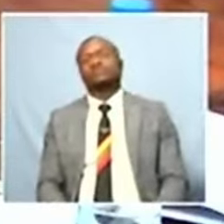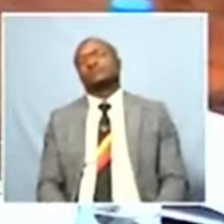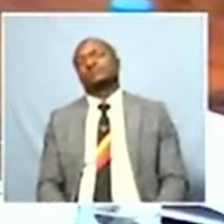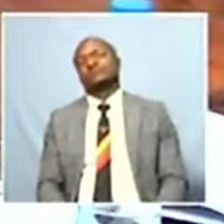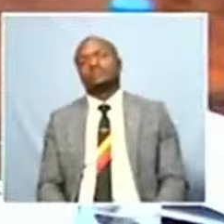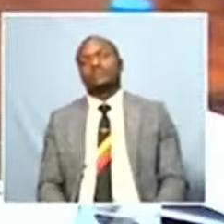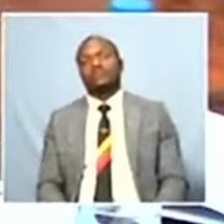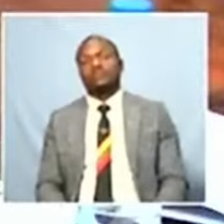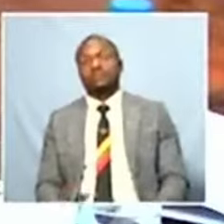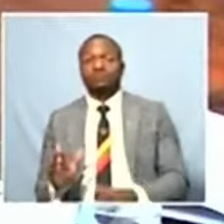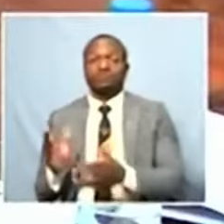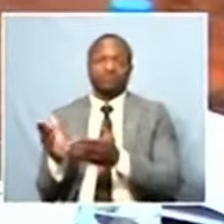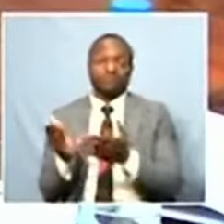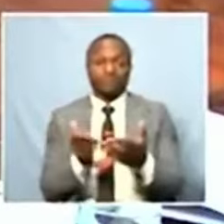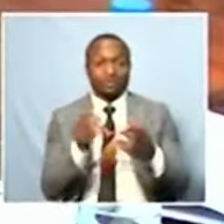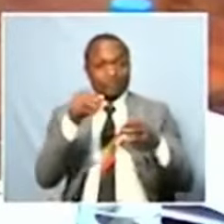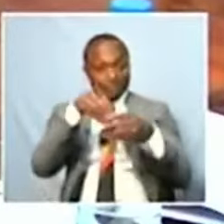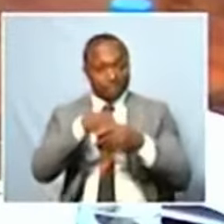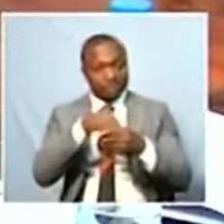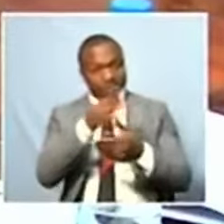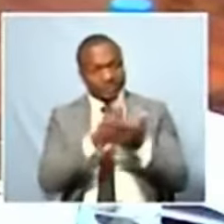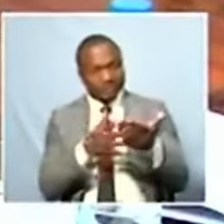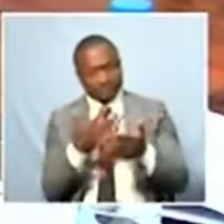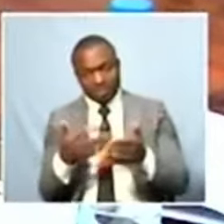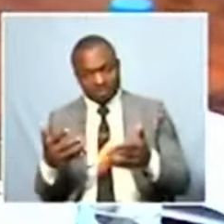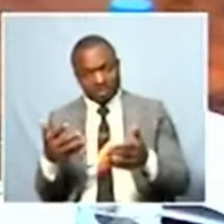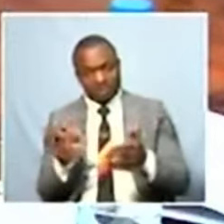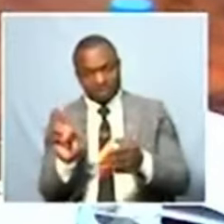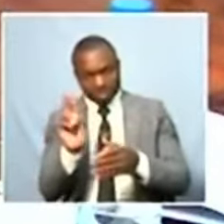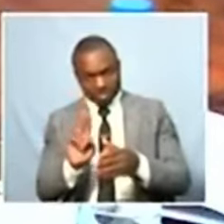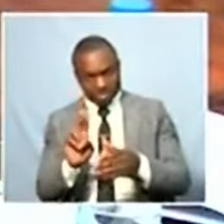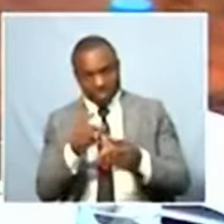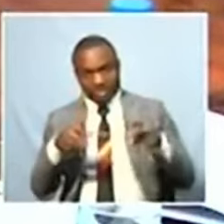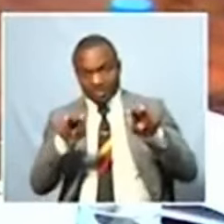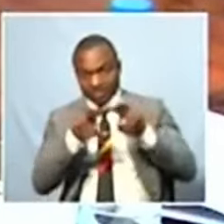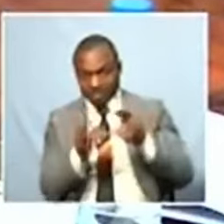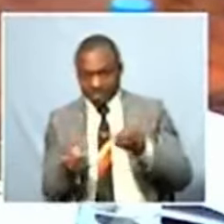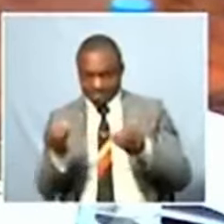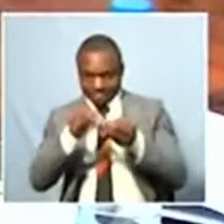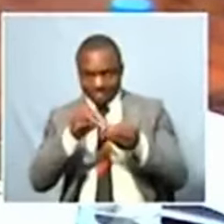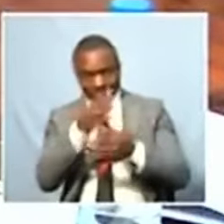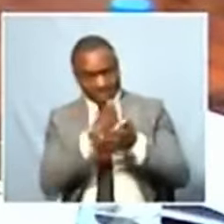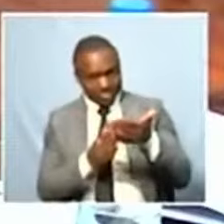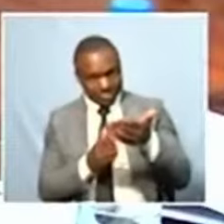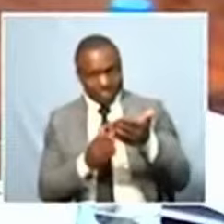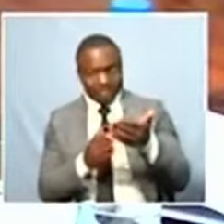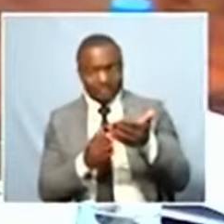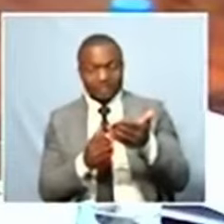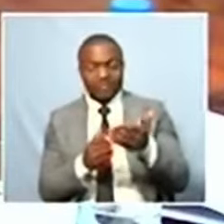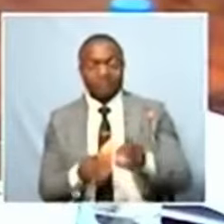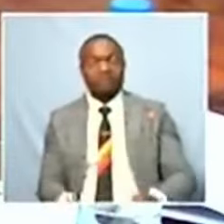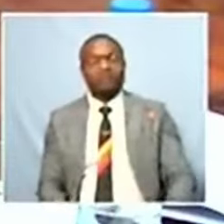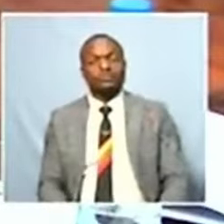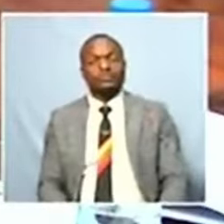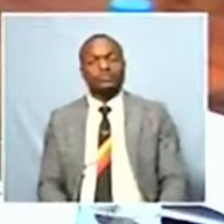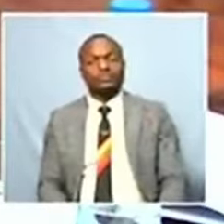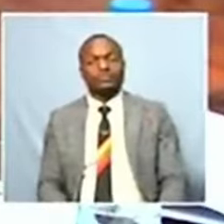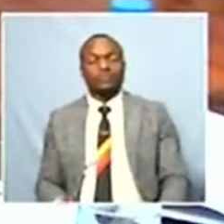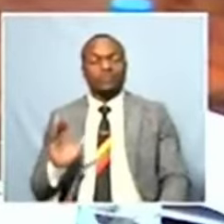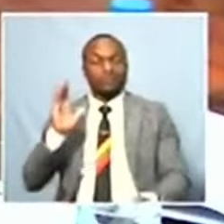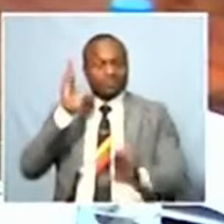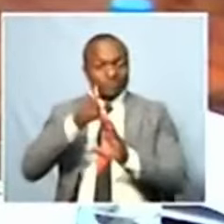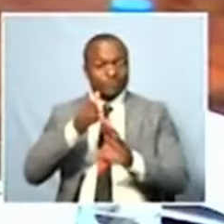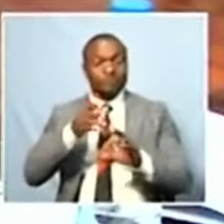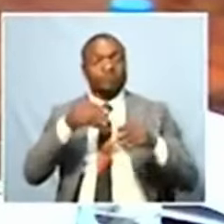it comes in, some is used for manufacturing in terms of value addition, some basically they will reconstitute direct for